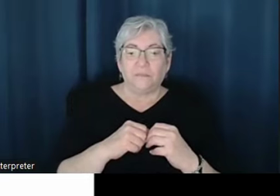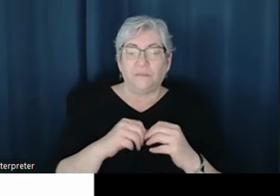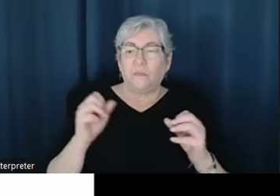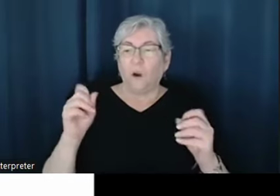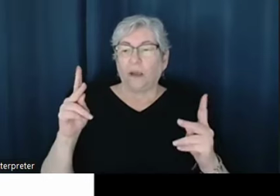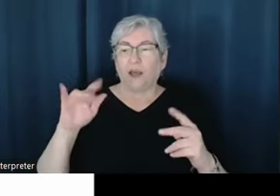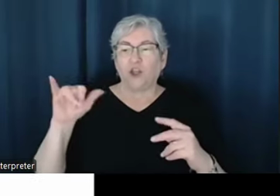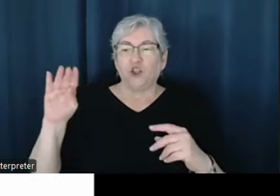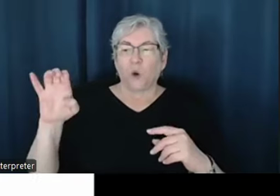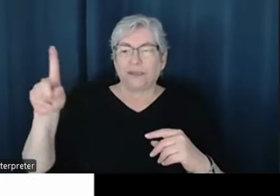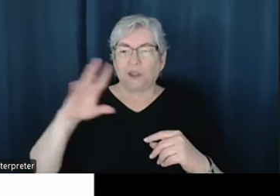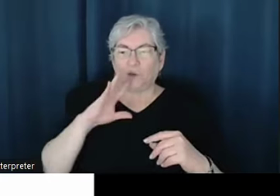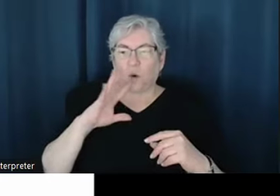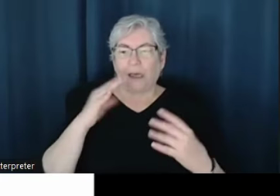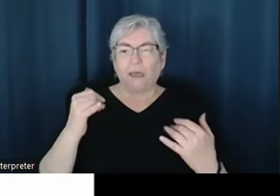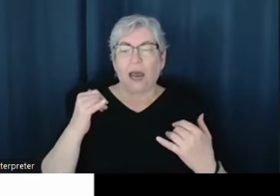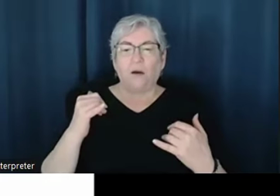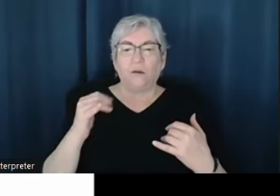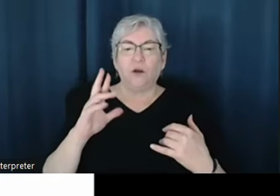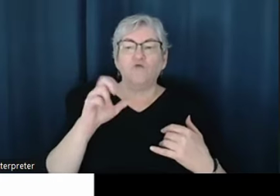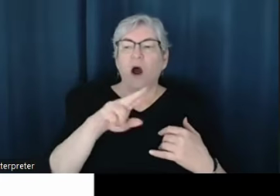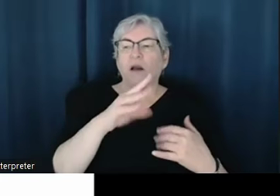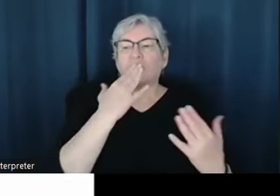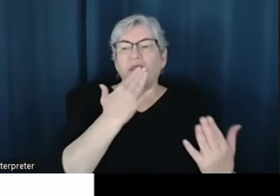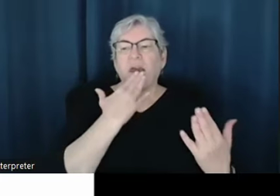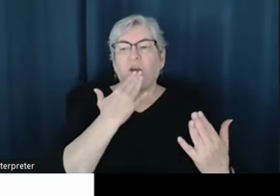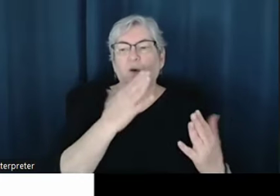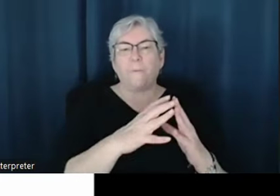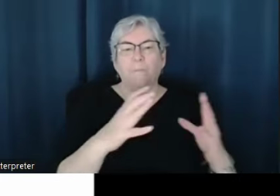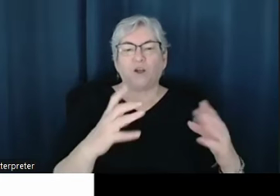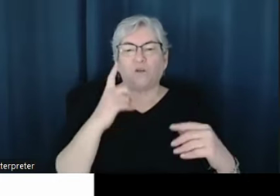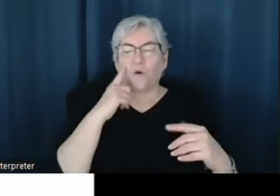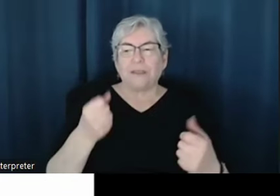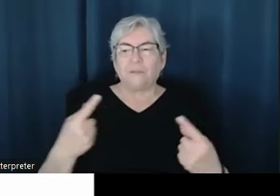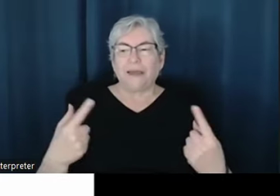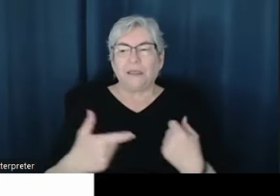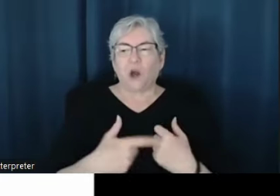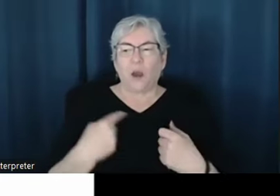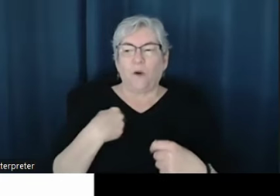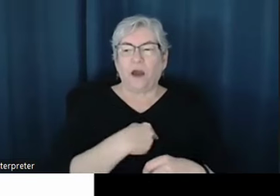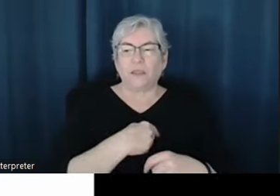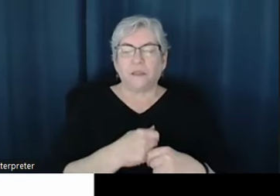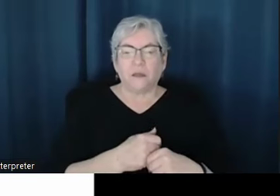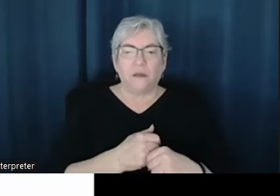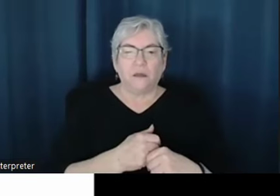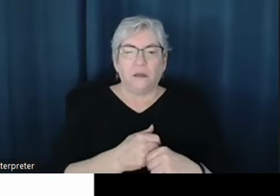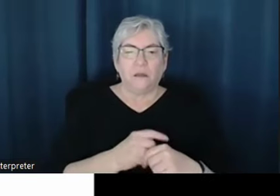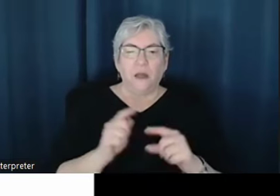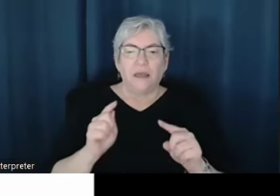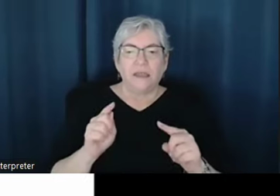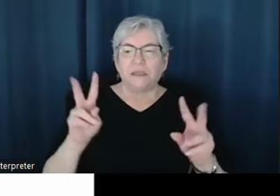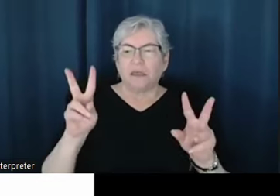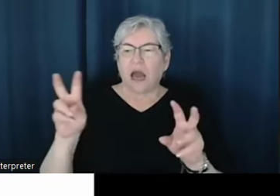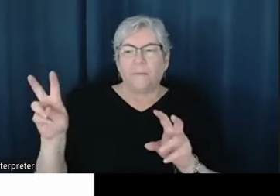Okay, well, everyone, Ron, thank you so much for spending some time with us. This topic